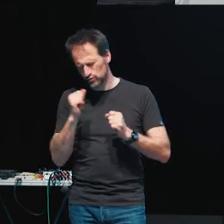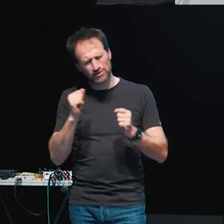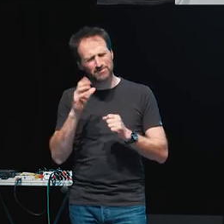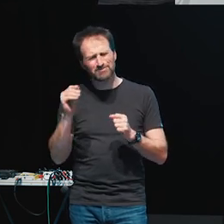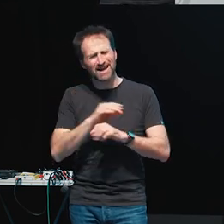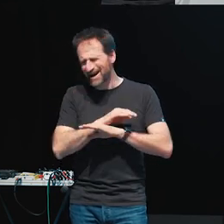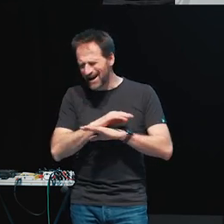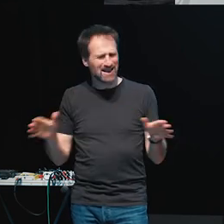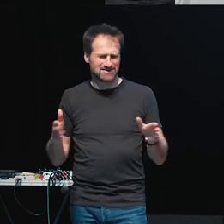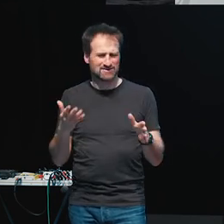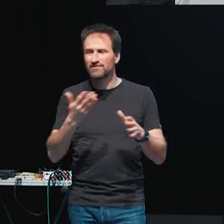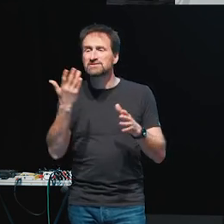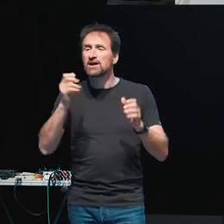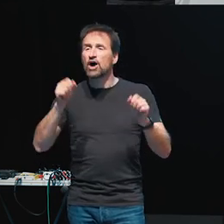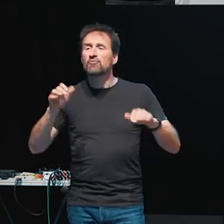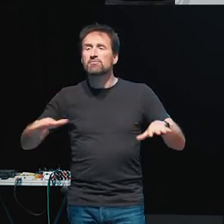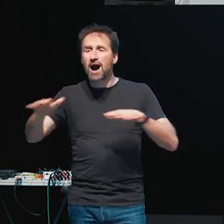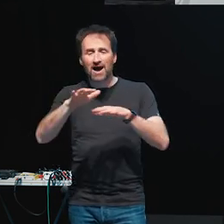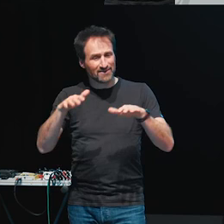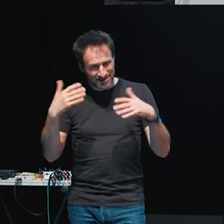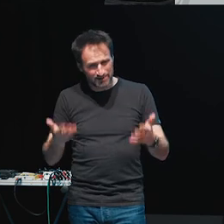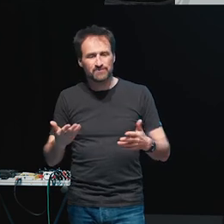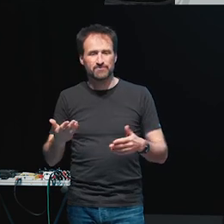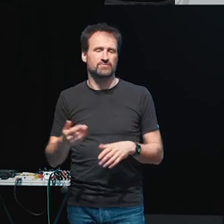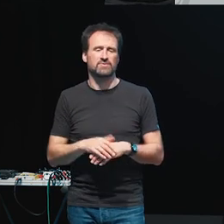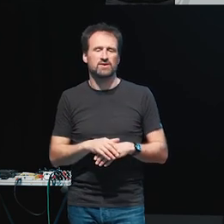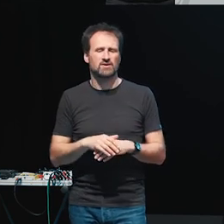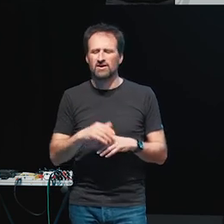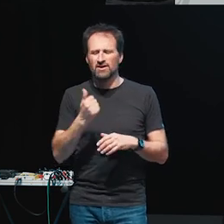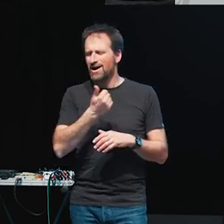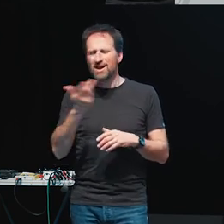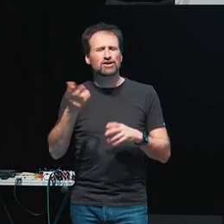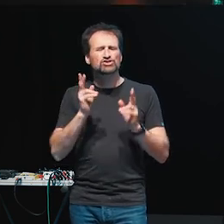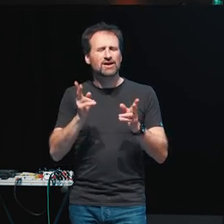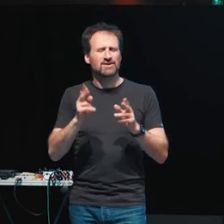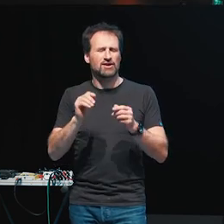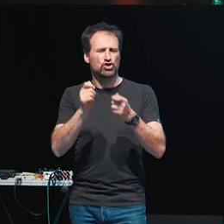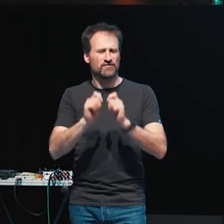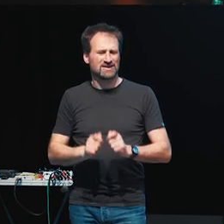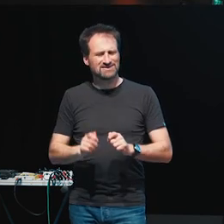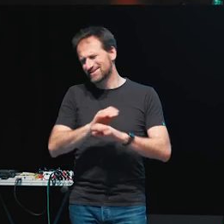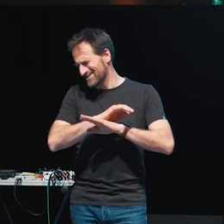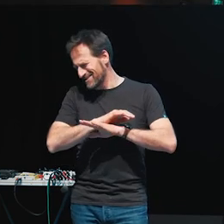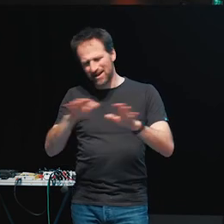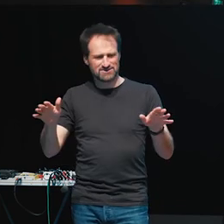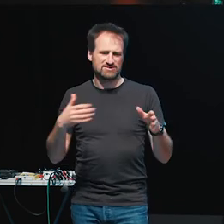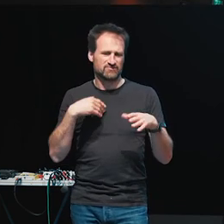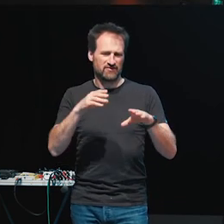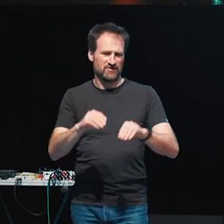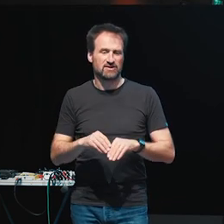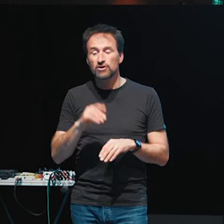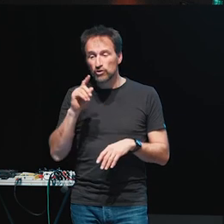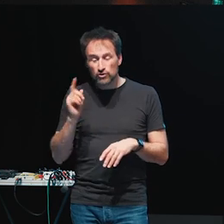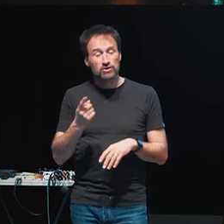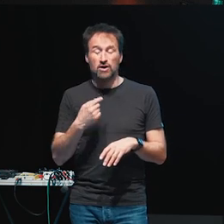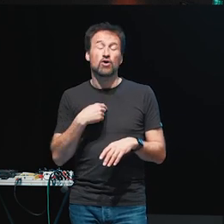everything that is available on the market, Airbnb, Prettier, all the standard configs, everything. Also, we are taking